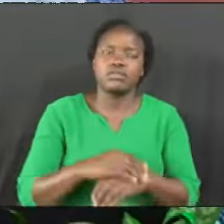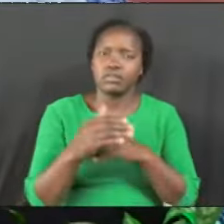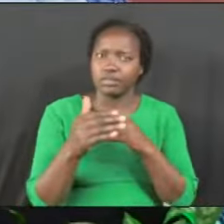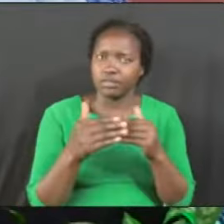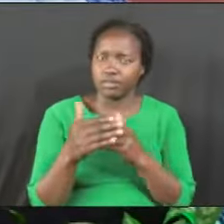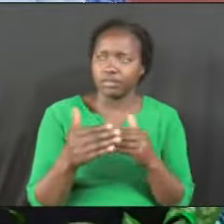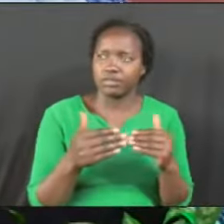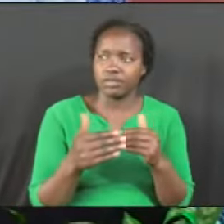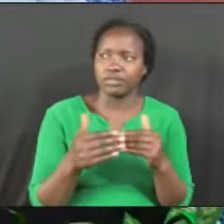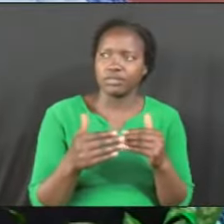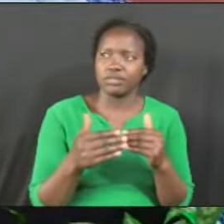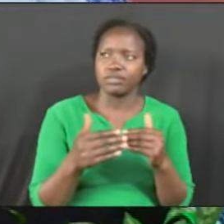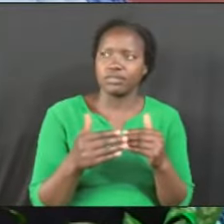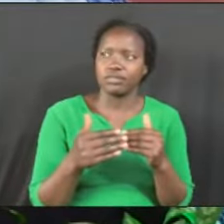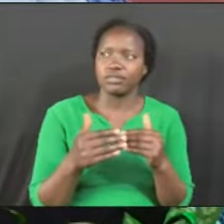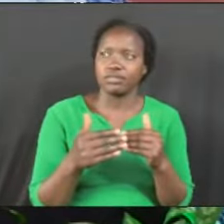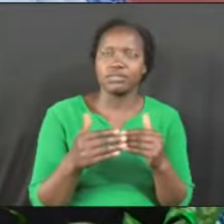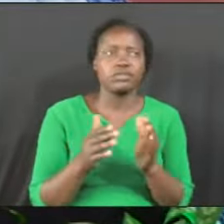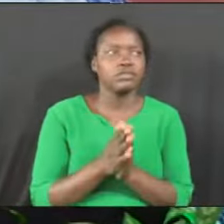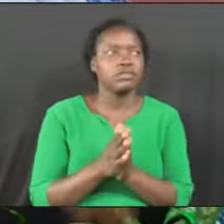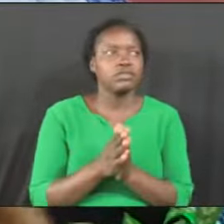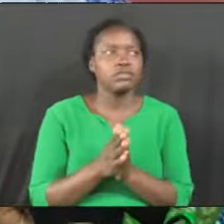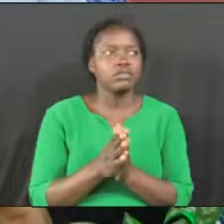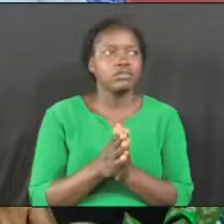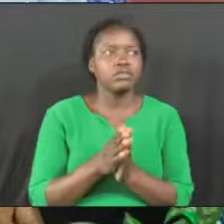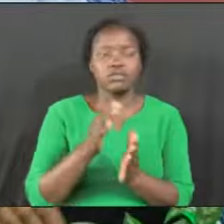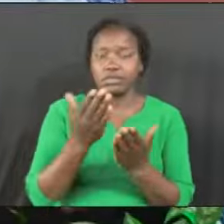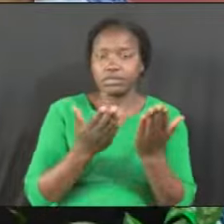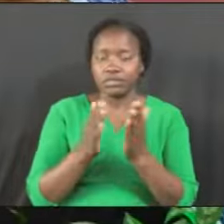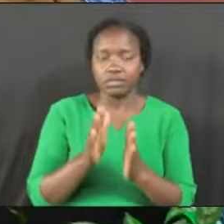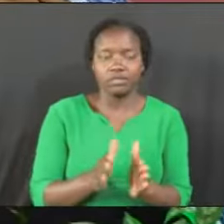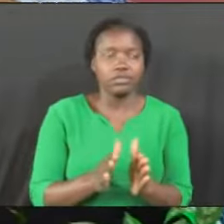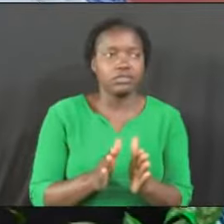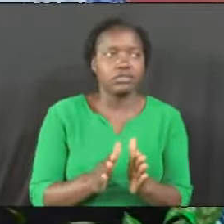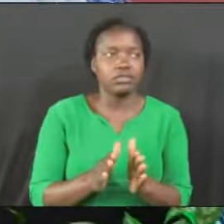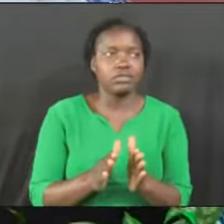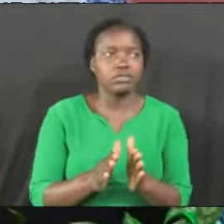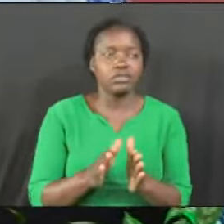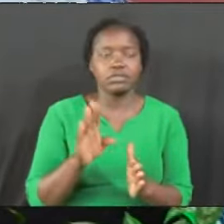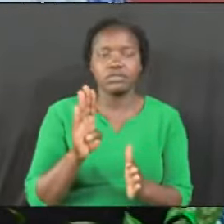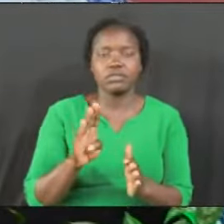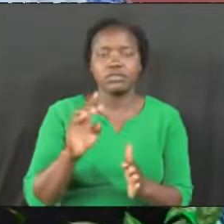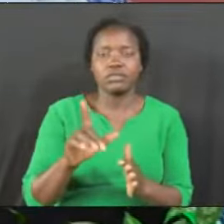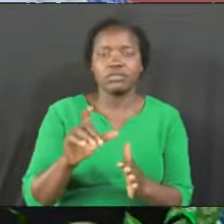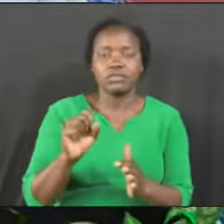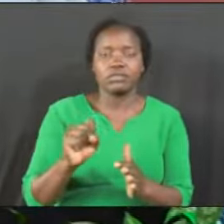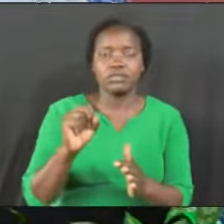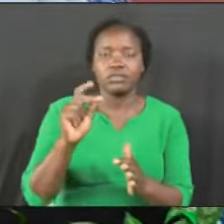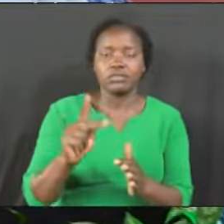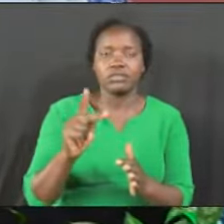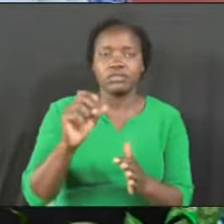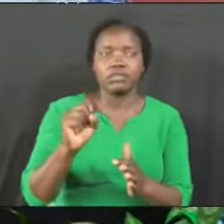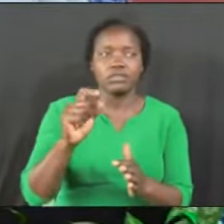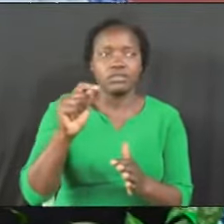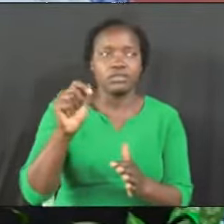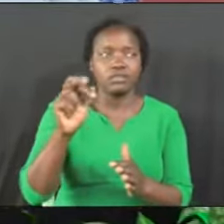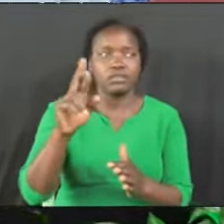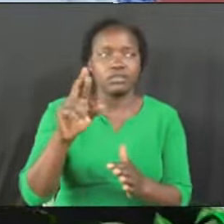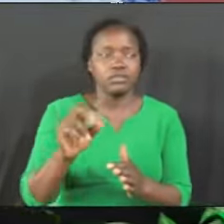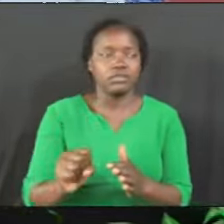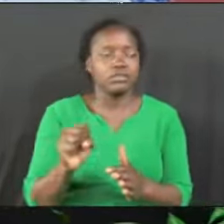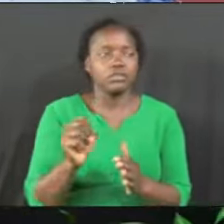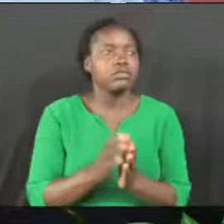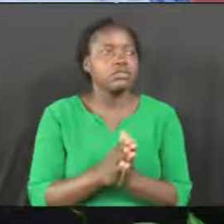to Blastus, his servant. And Blastus has been able to set up